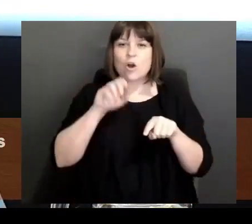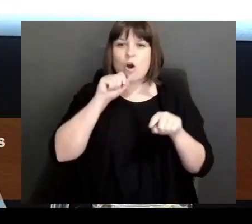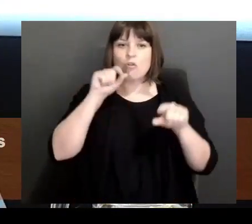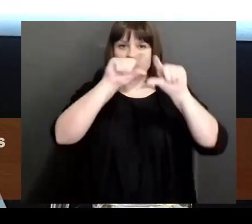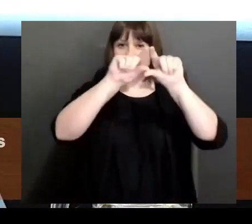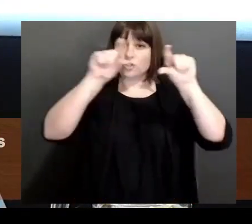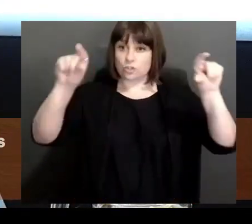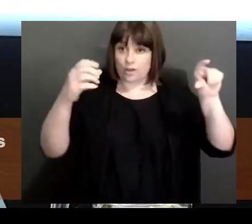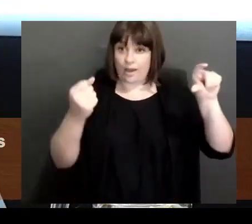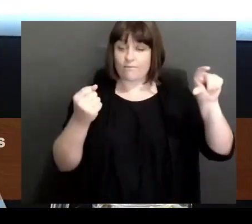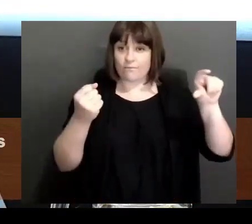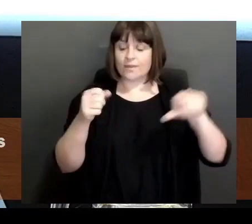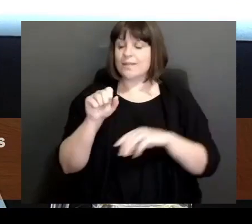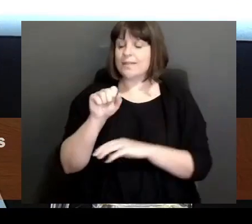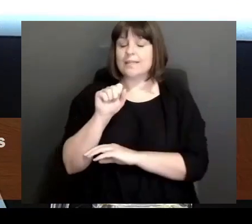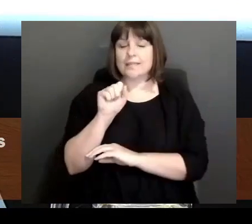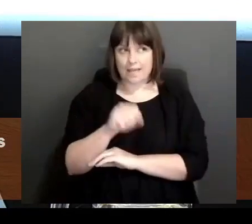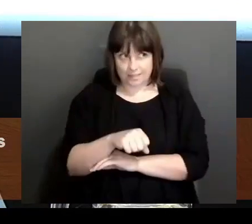so Annexure D.